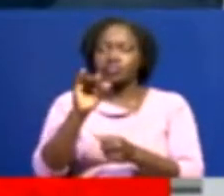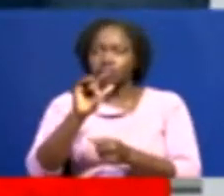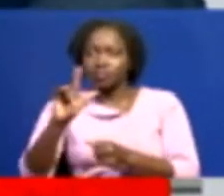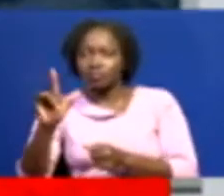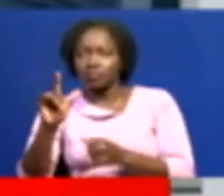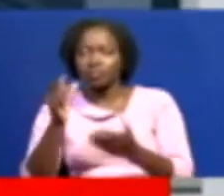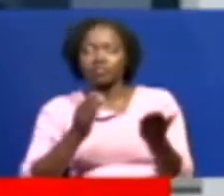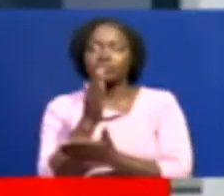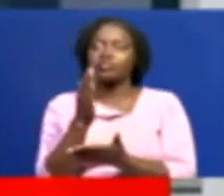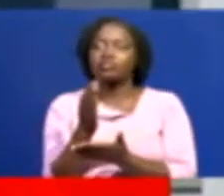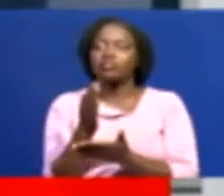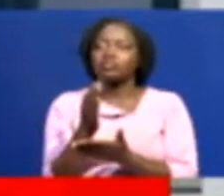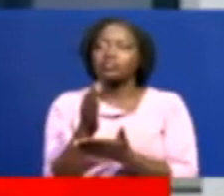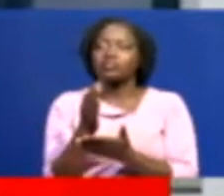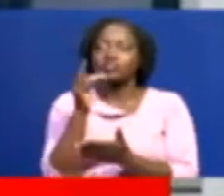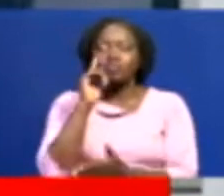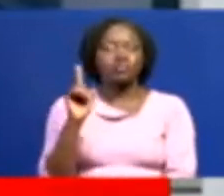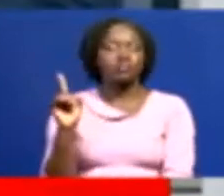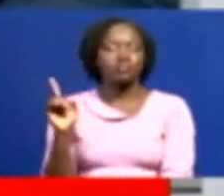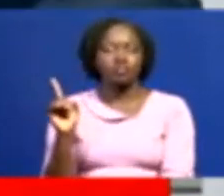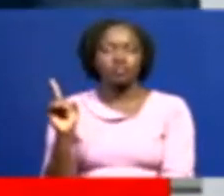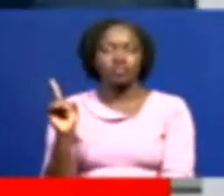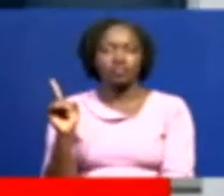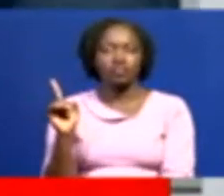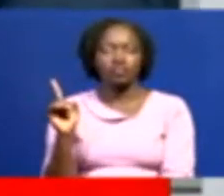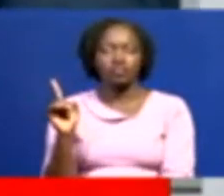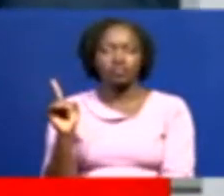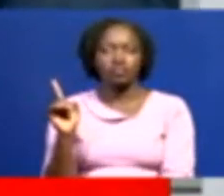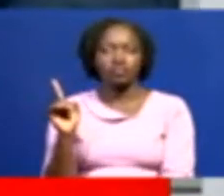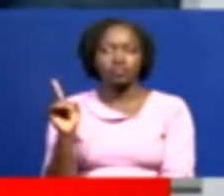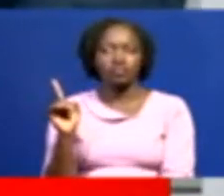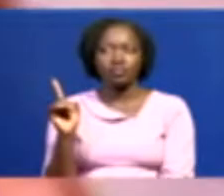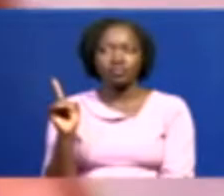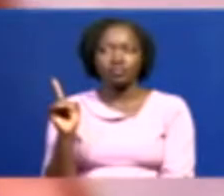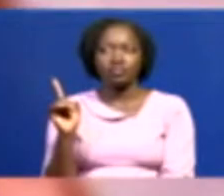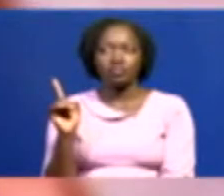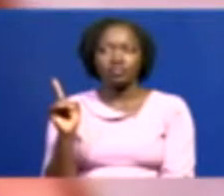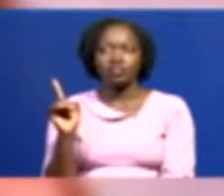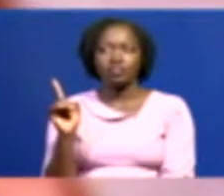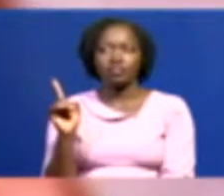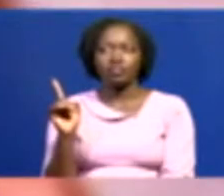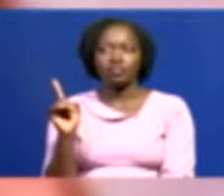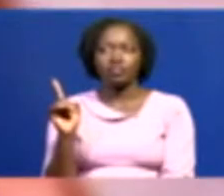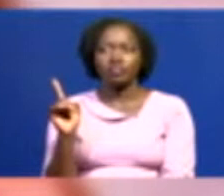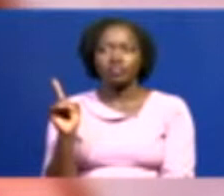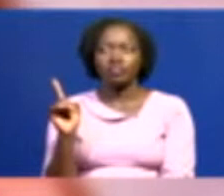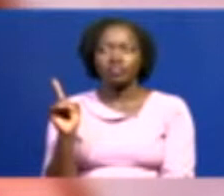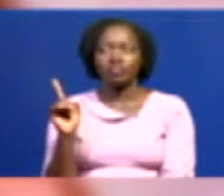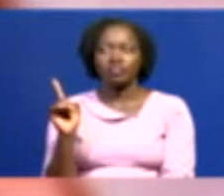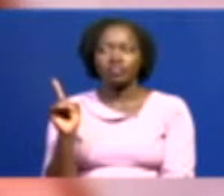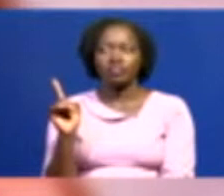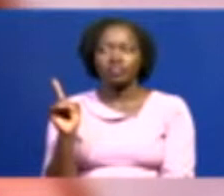Now, under the Bill of Rights, the Public Order Act, Section 5, that has been stated clearly by the National Police Service, led by the